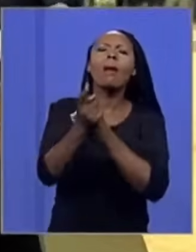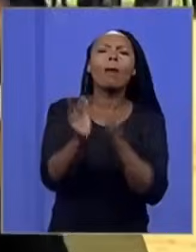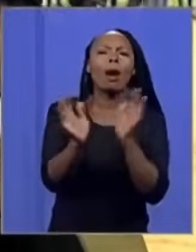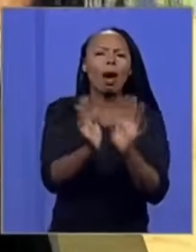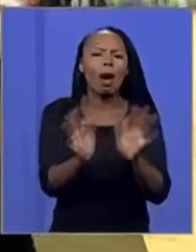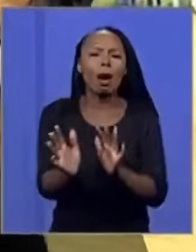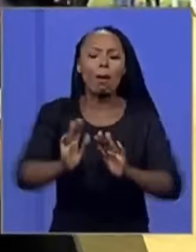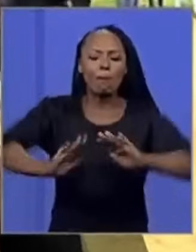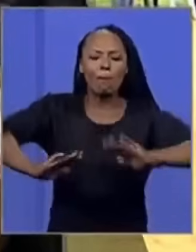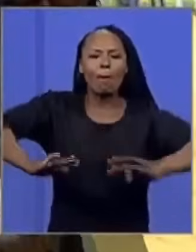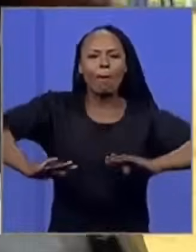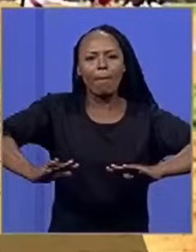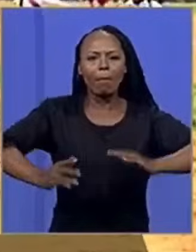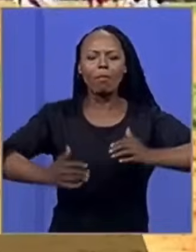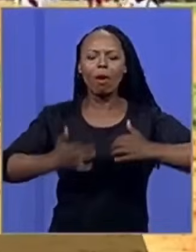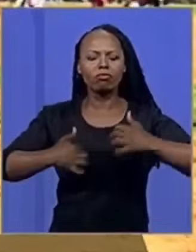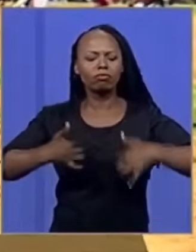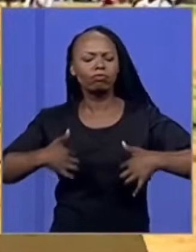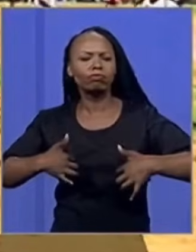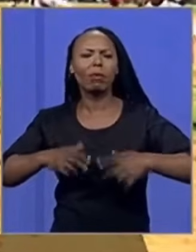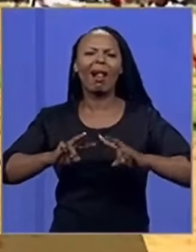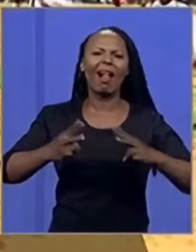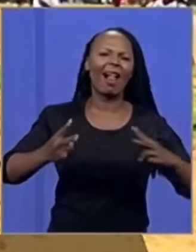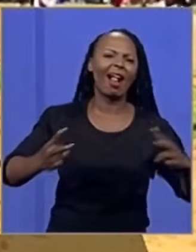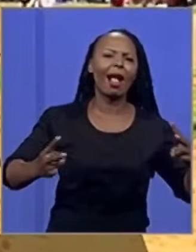di neng tsa simololwa ka gone.